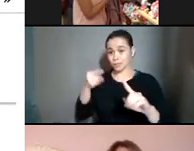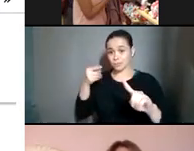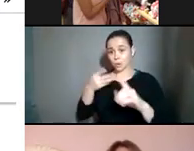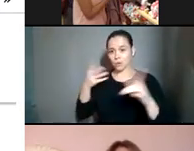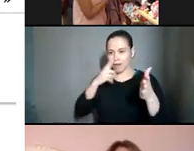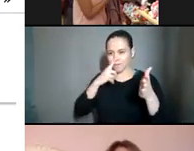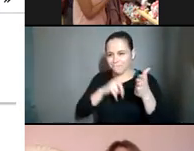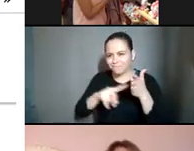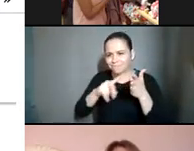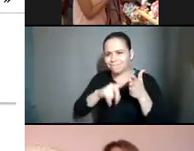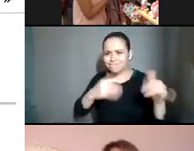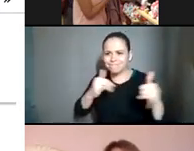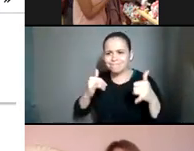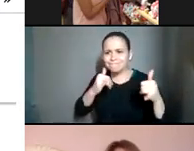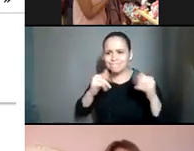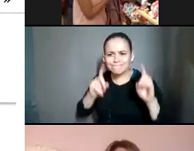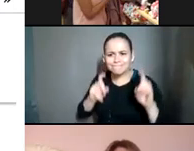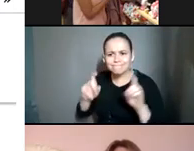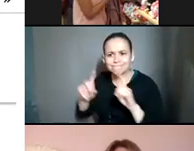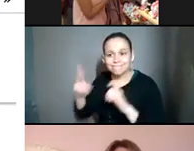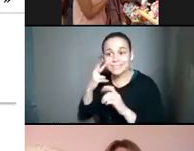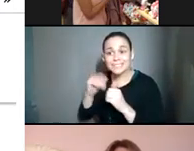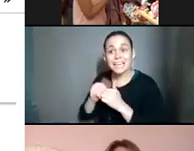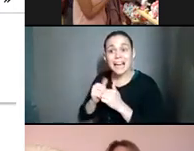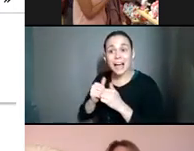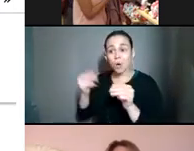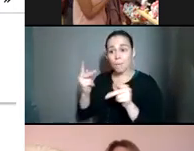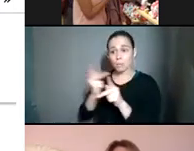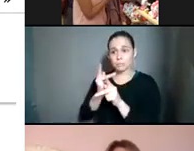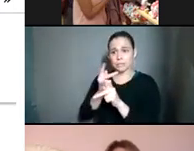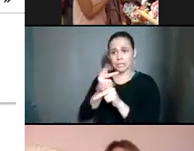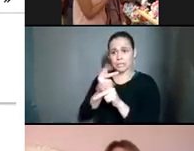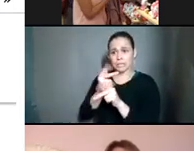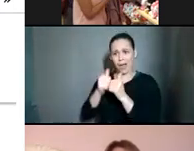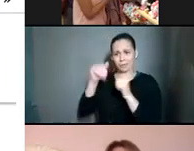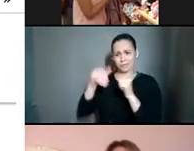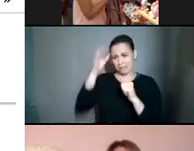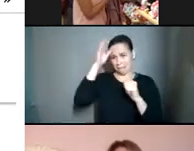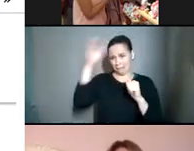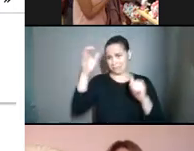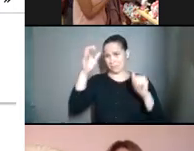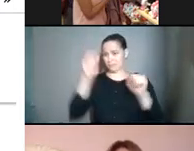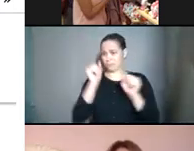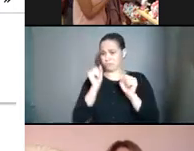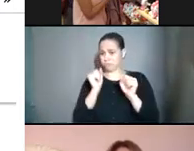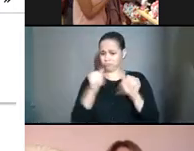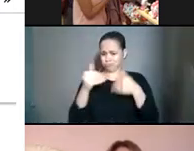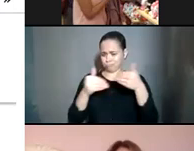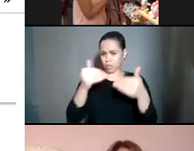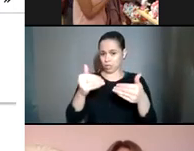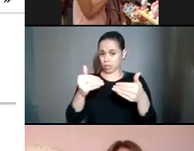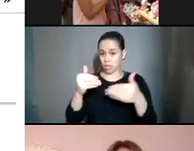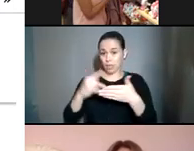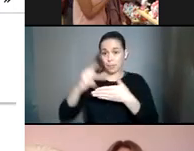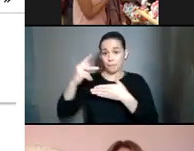the child is learning how multiplication works, and eventually the program will drive the student towards more